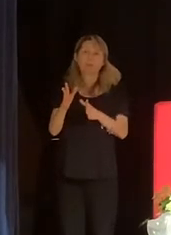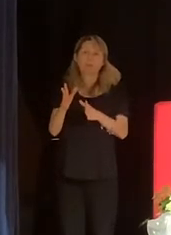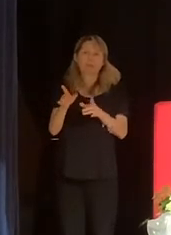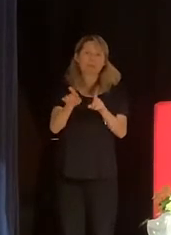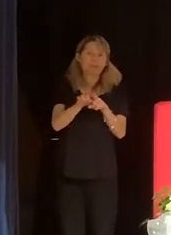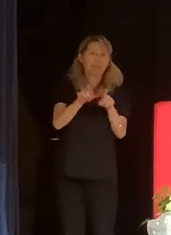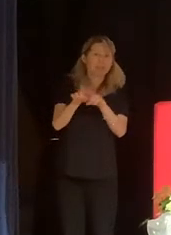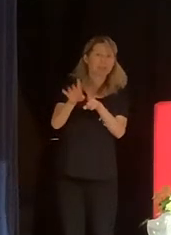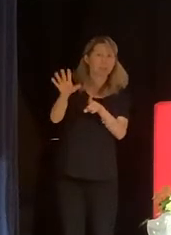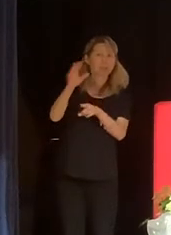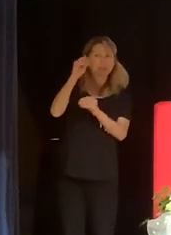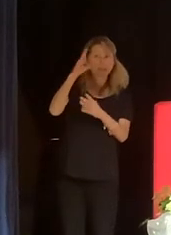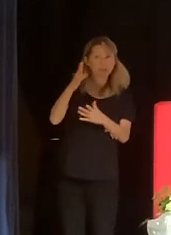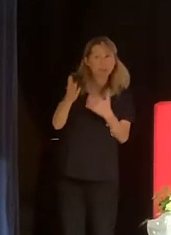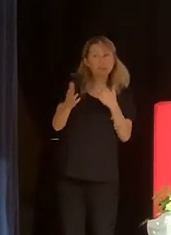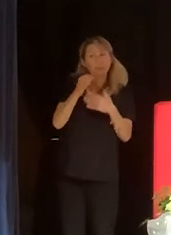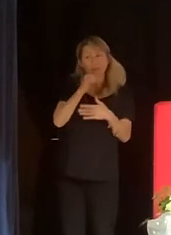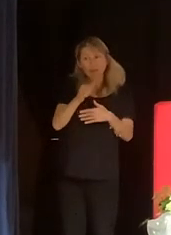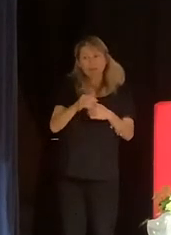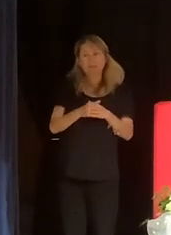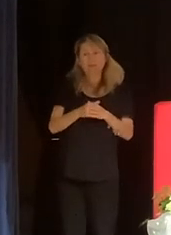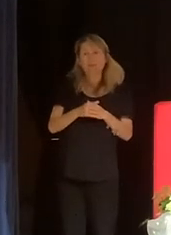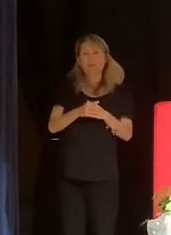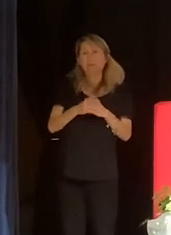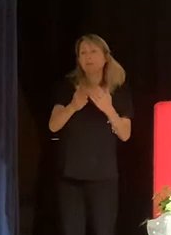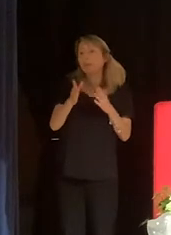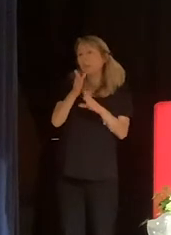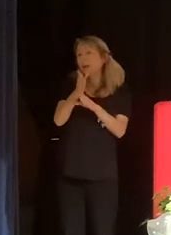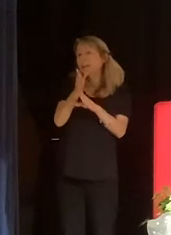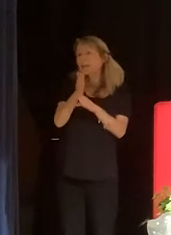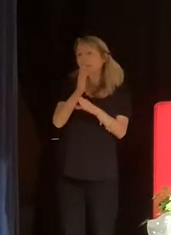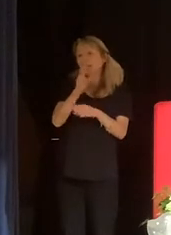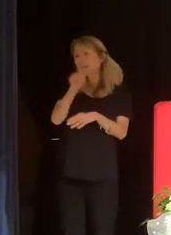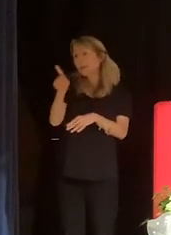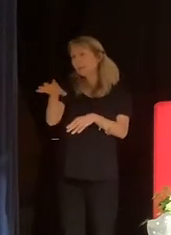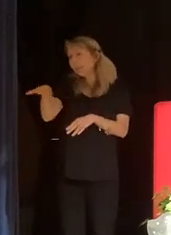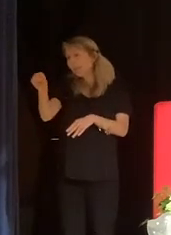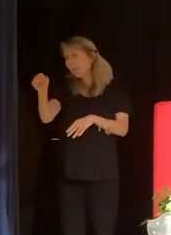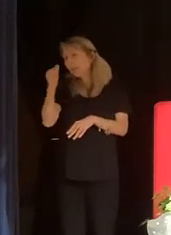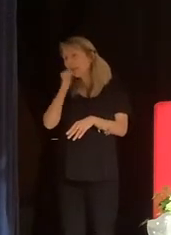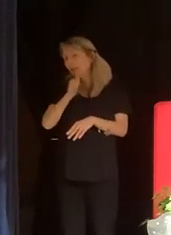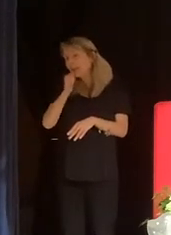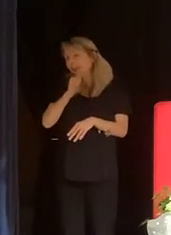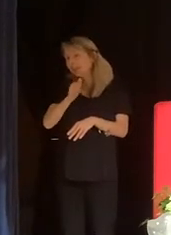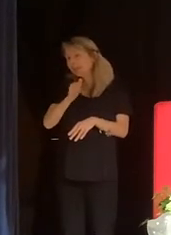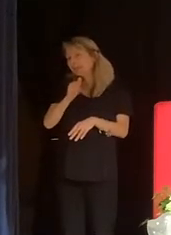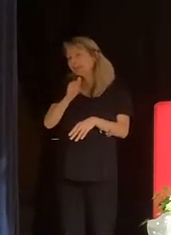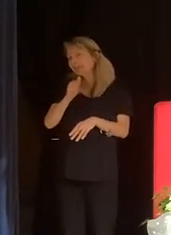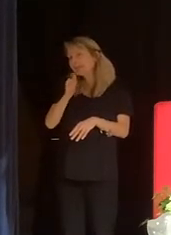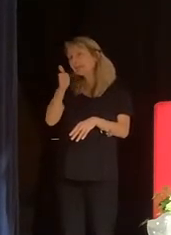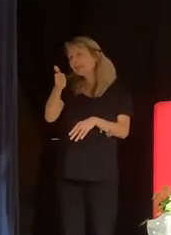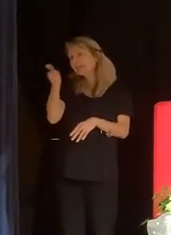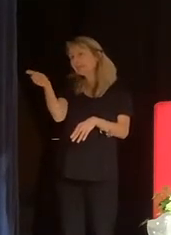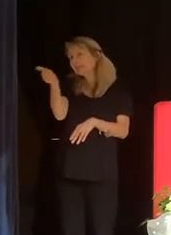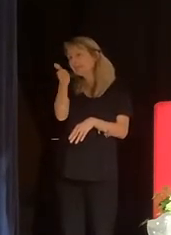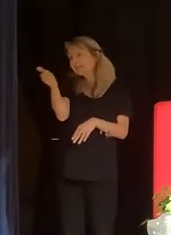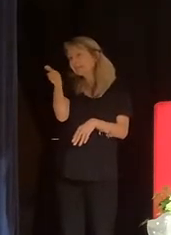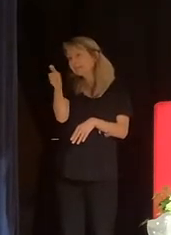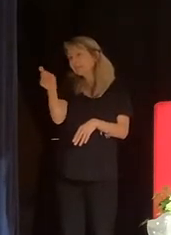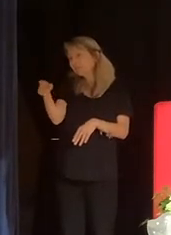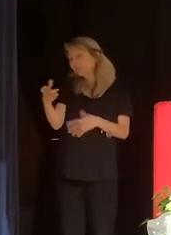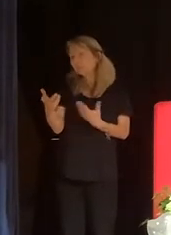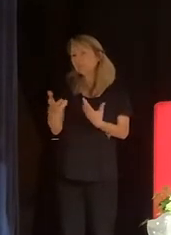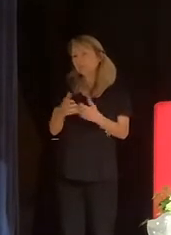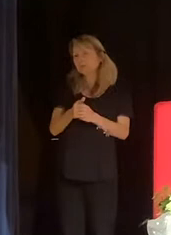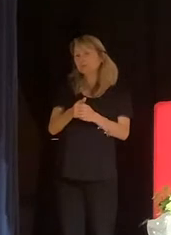your teachers use. The school bus will not be there to take you from home. In the